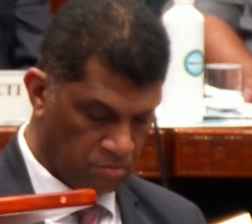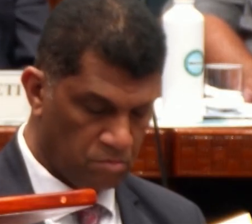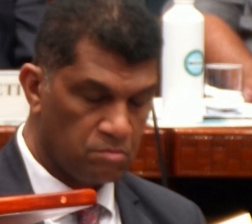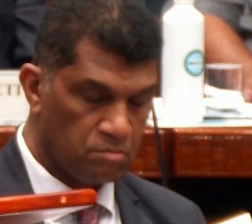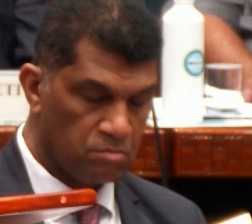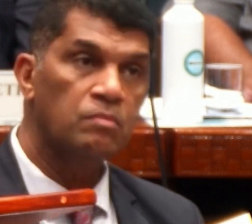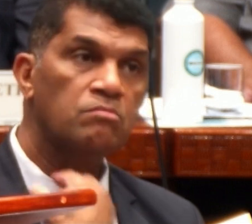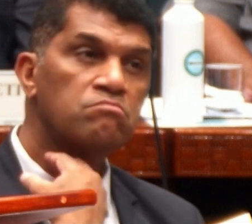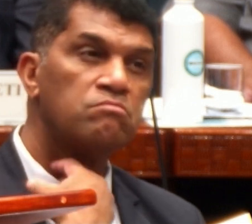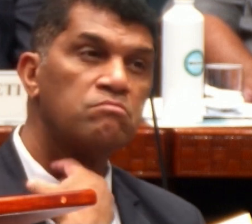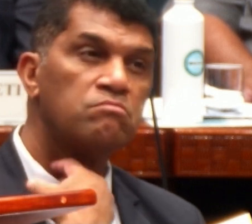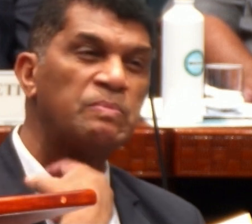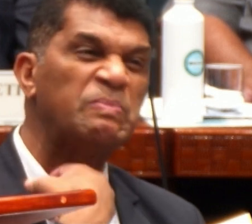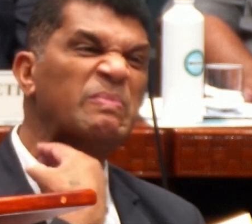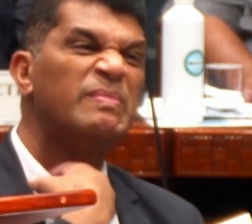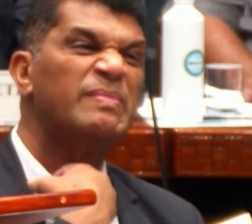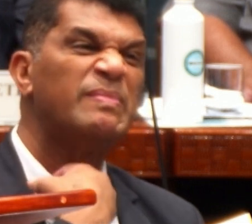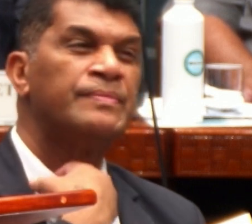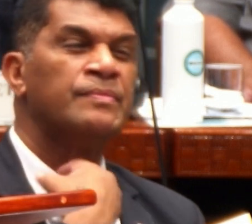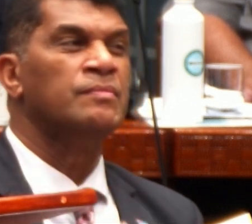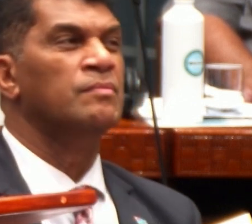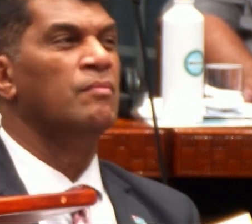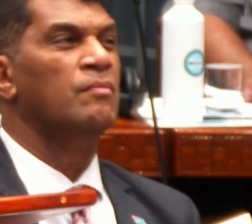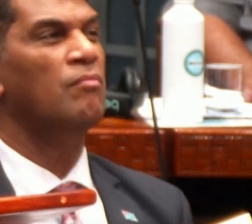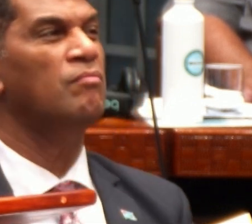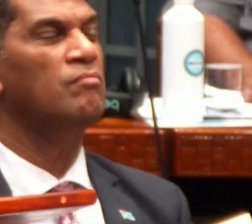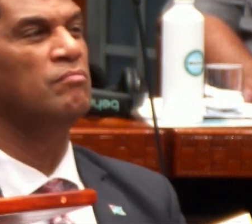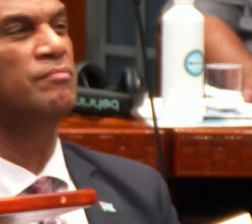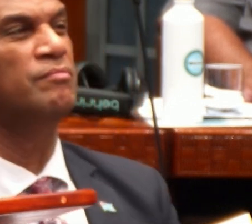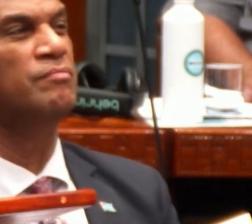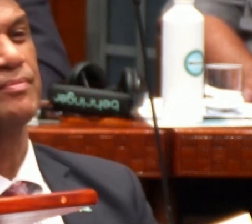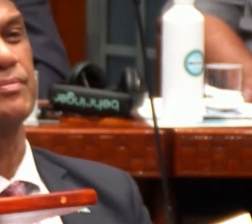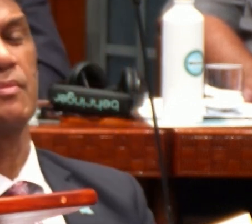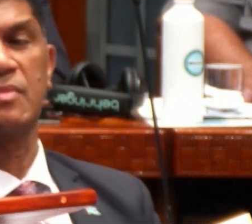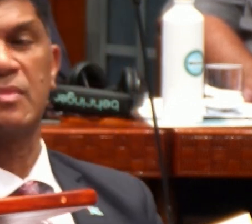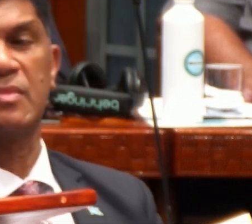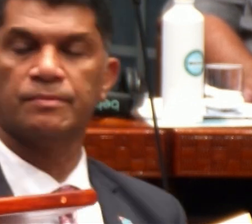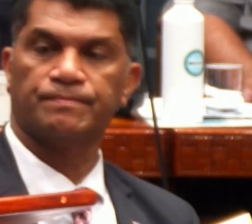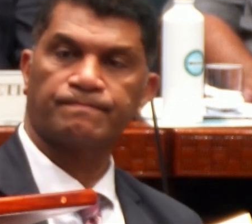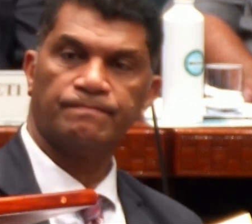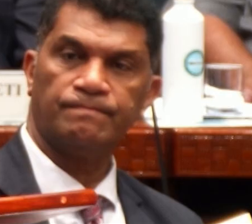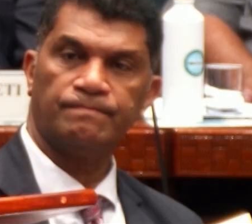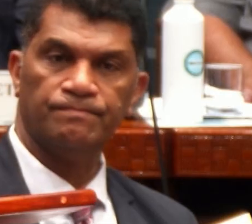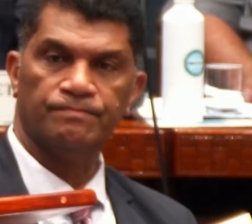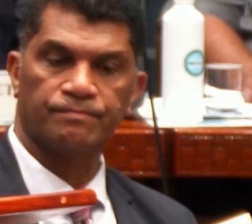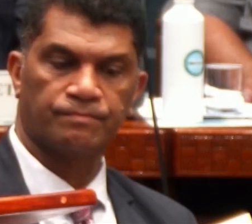gracious address delivered at the state opening of Parliament on 16th of February